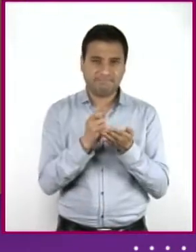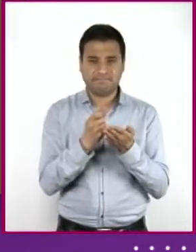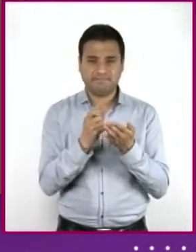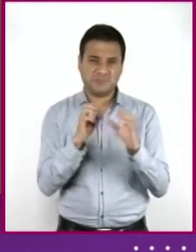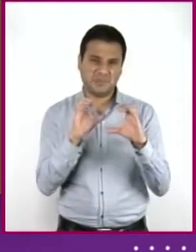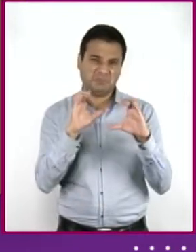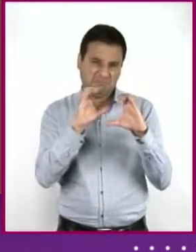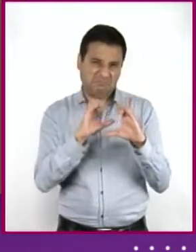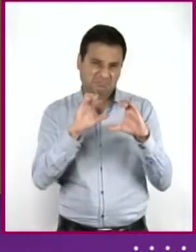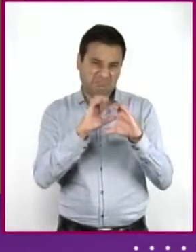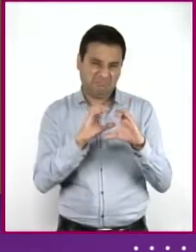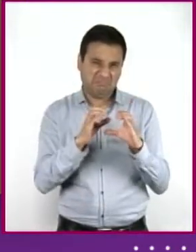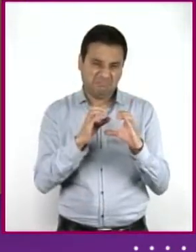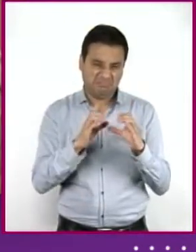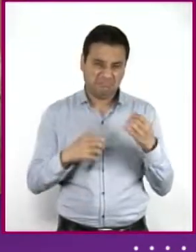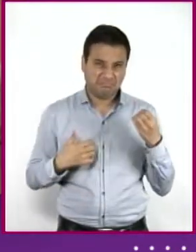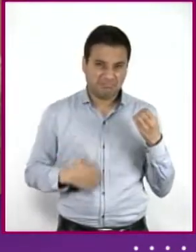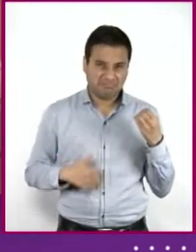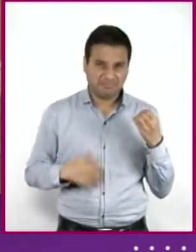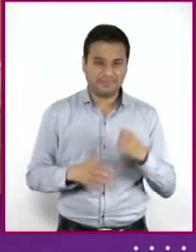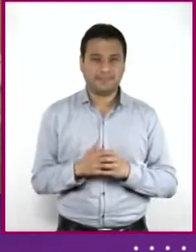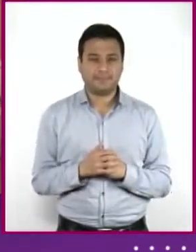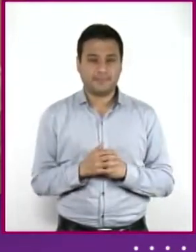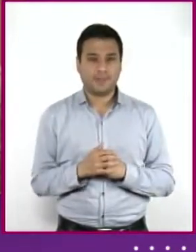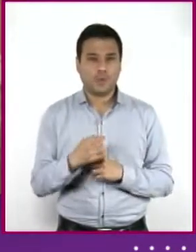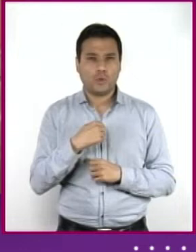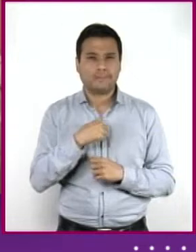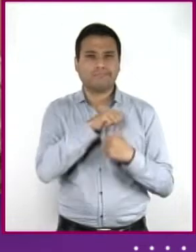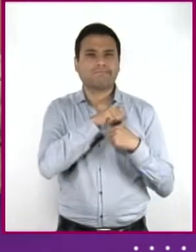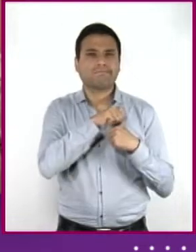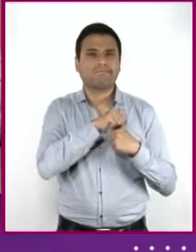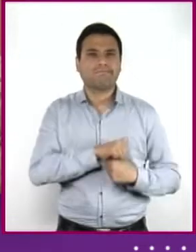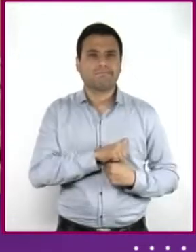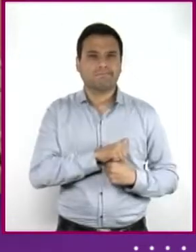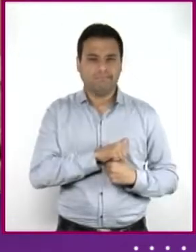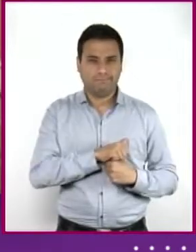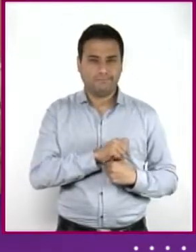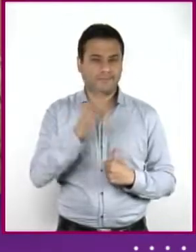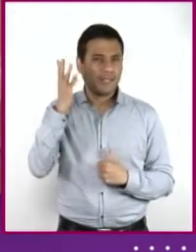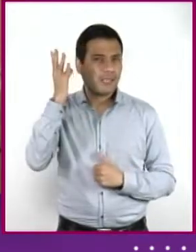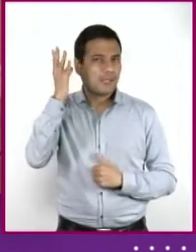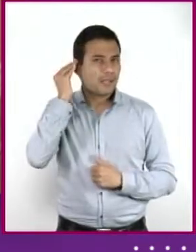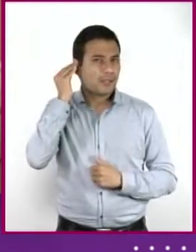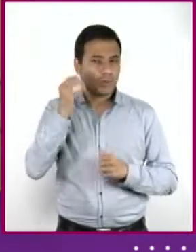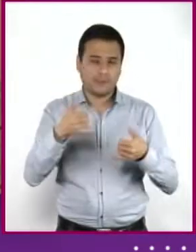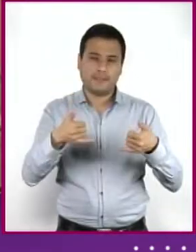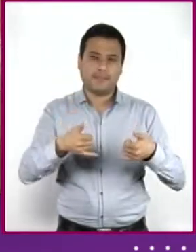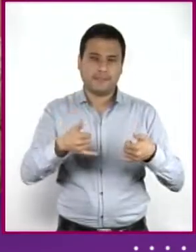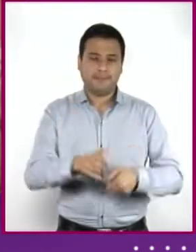I'm going to be in charge of the center's online radio station, Radio Rebelde.